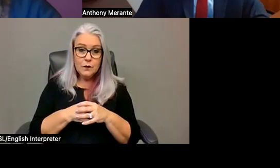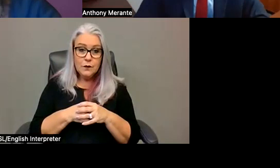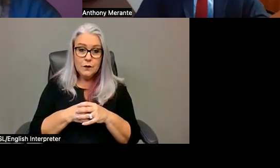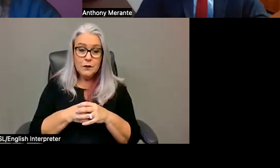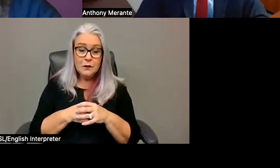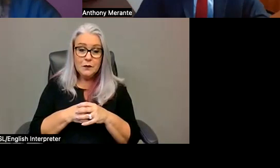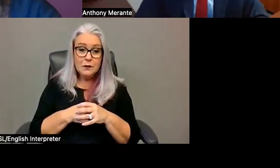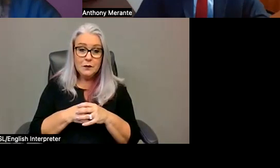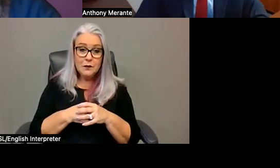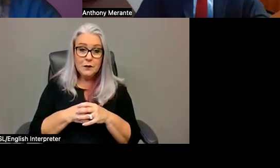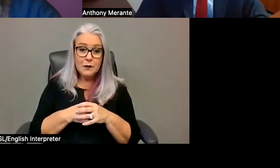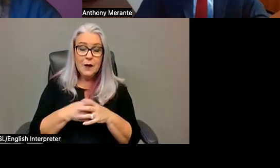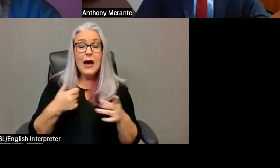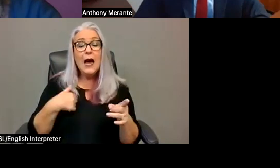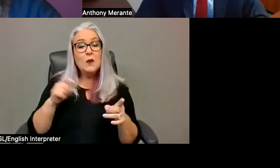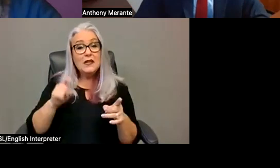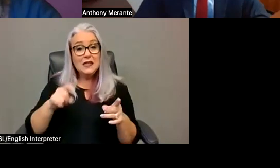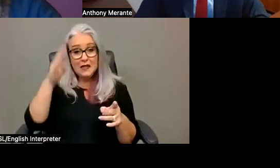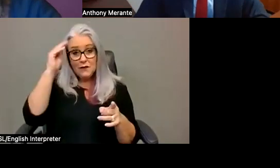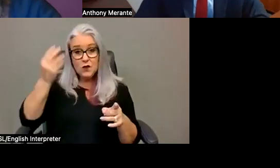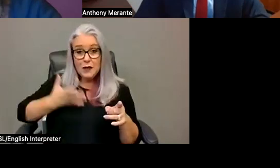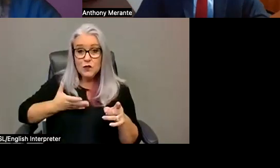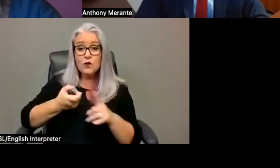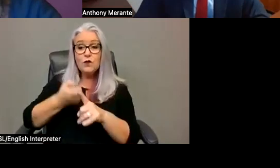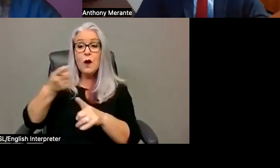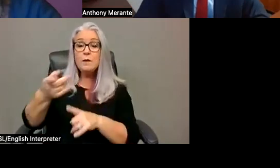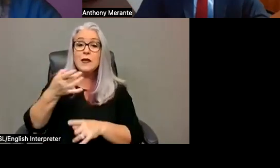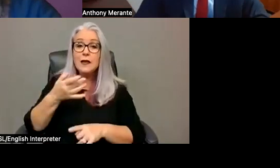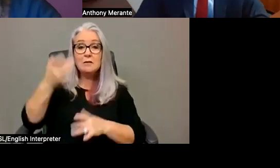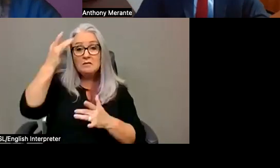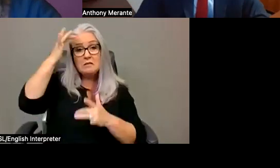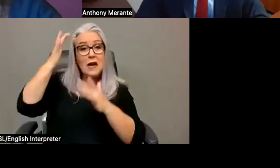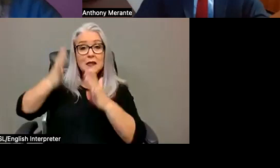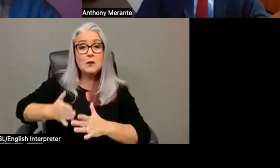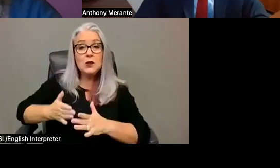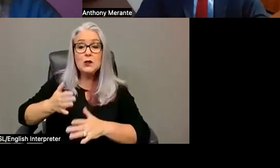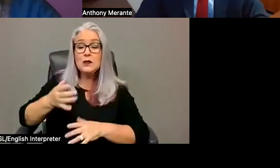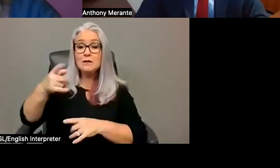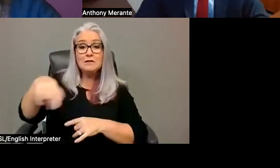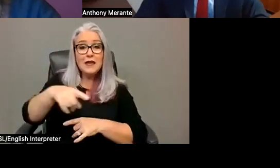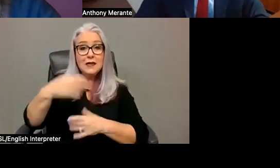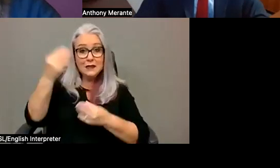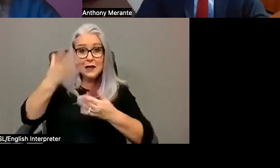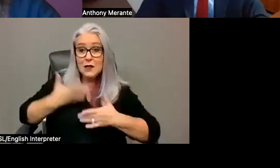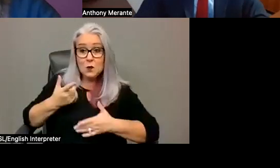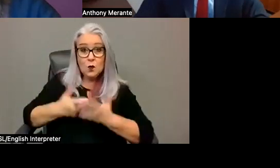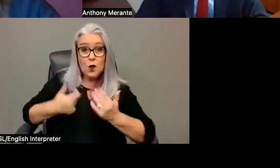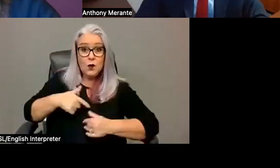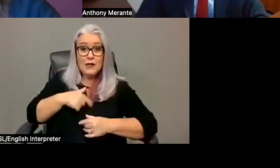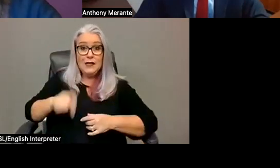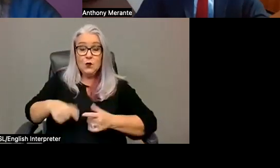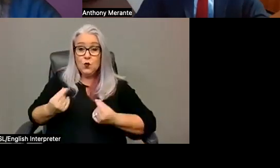the input from the experts that tell us what we're doing wrong. But I think that's one area that the city of